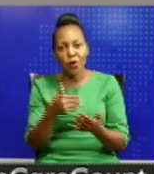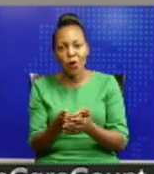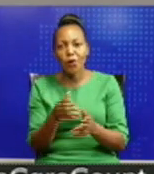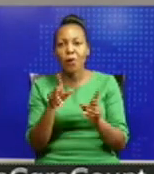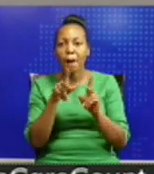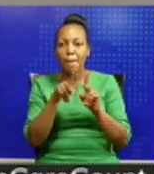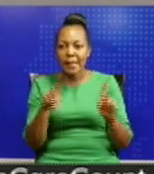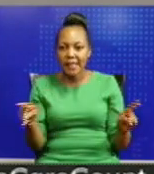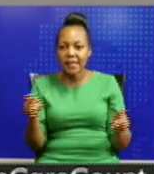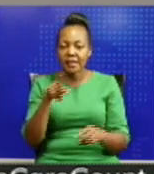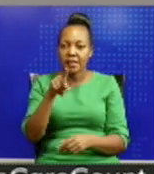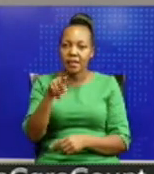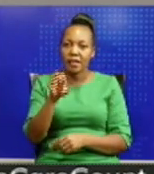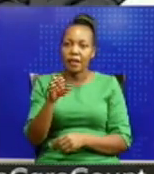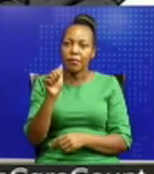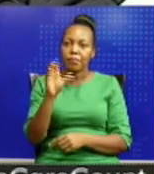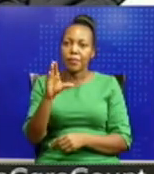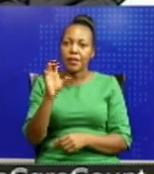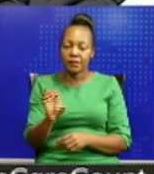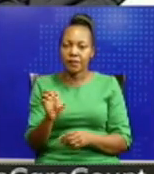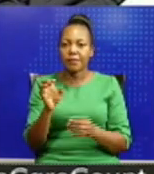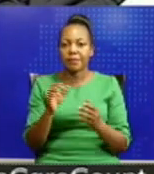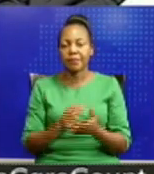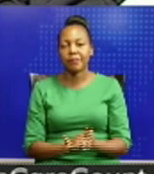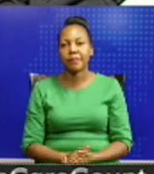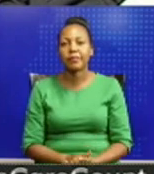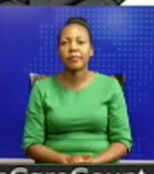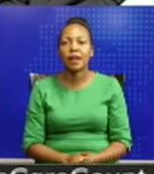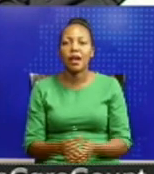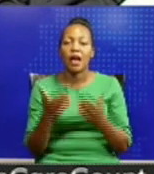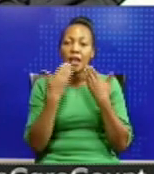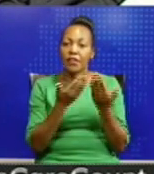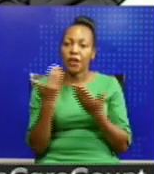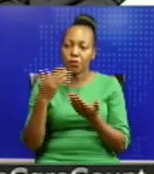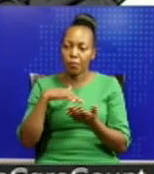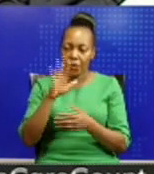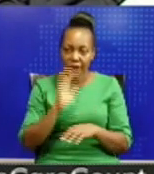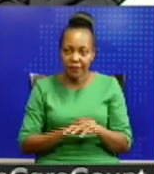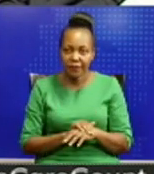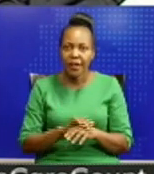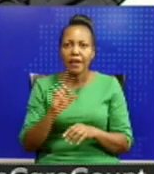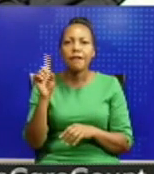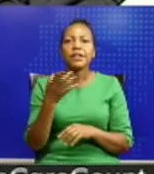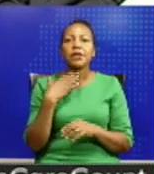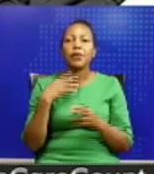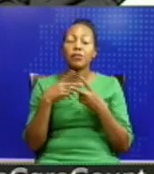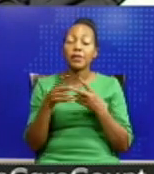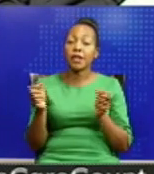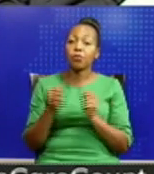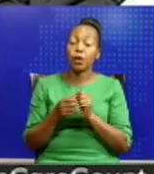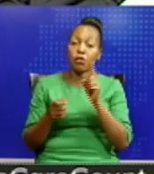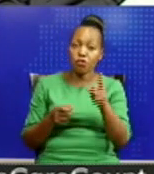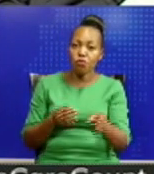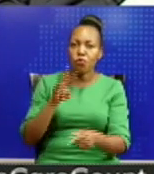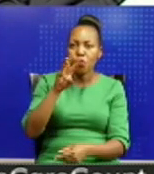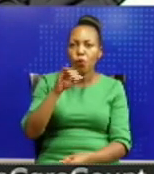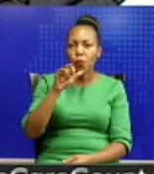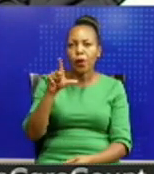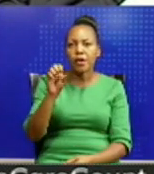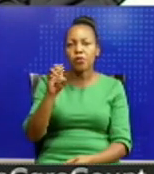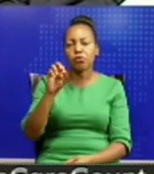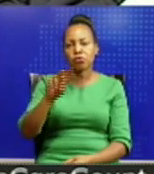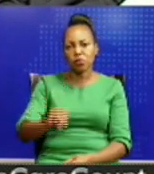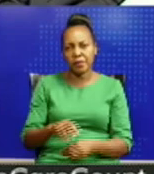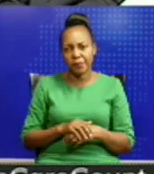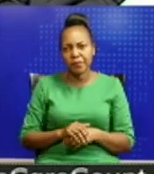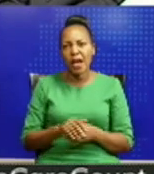Peace Musimenta and Wilson Senyonyi. Welcome. Thank you. First of all, let me start with you, Wilson Senyonyi.